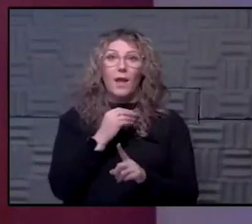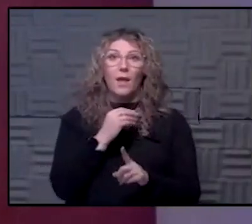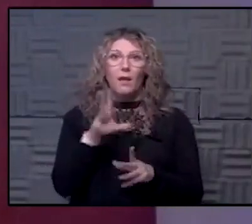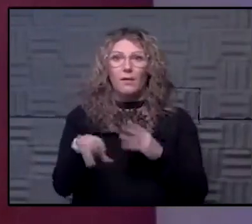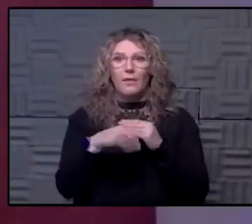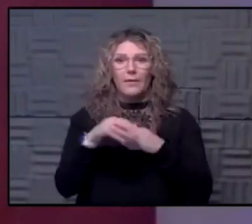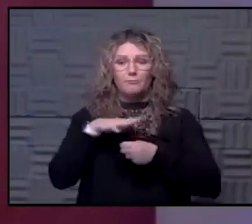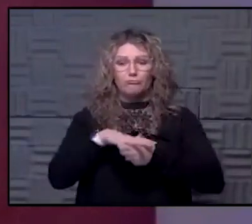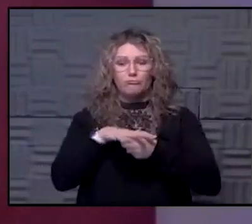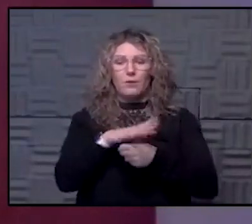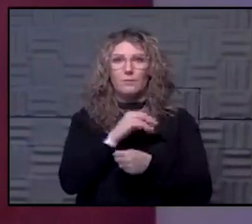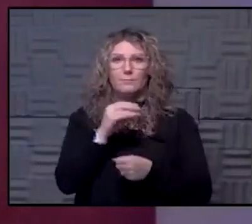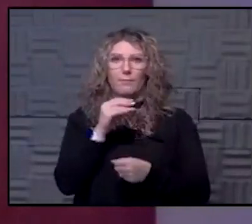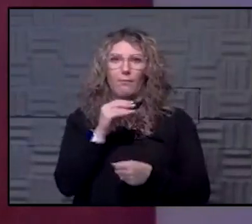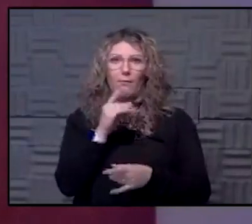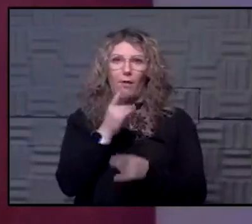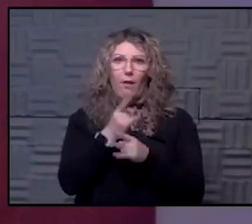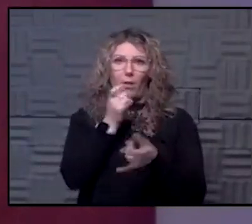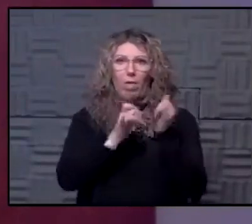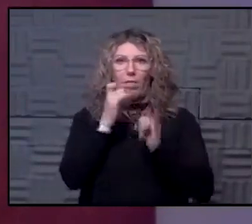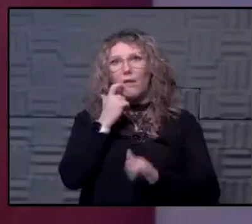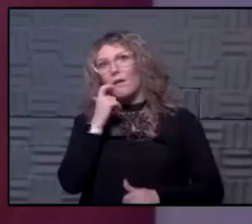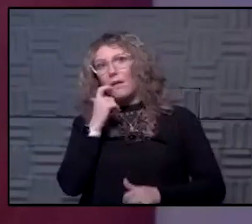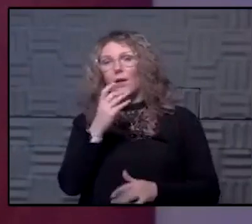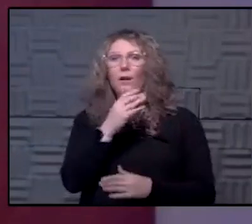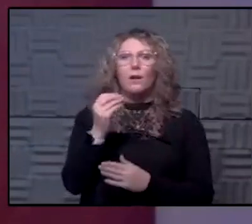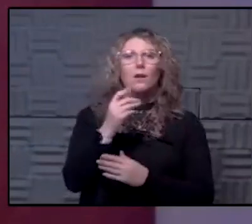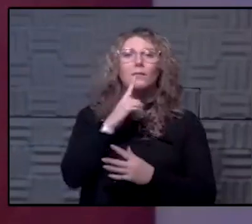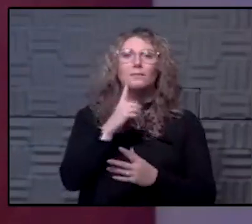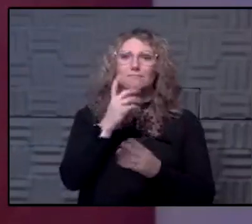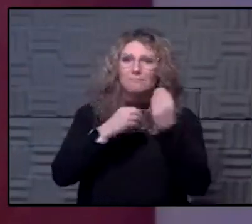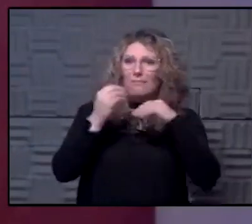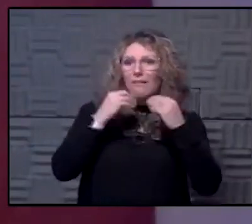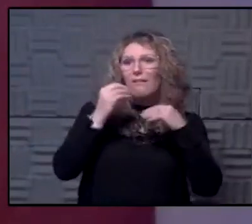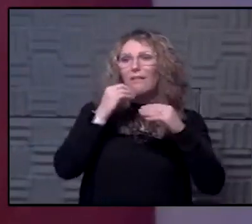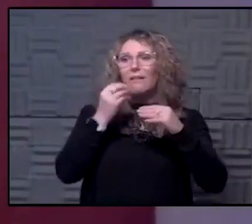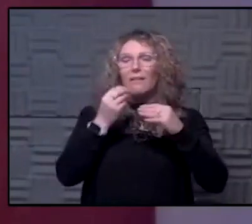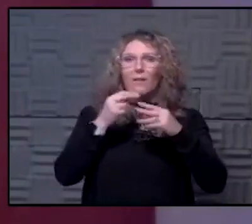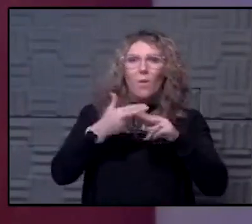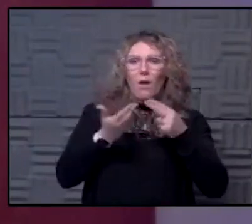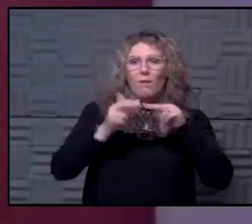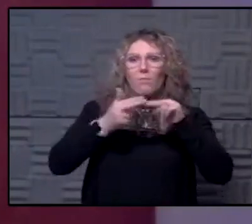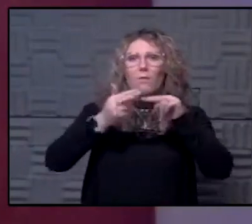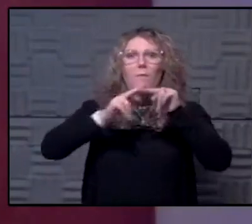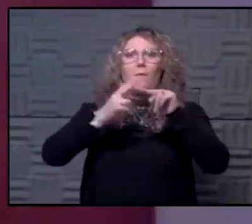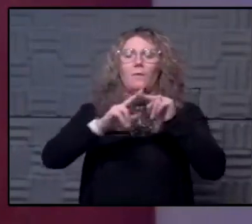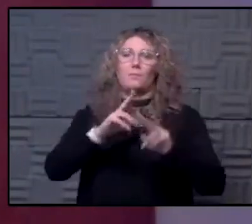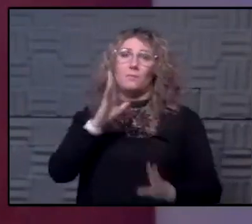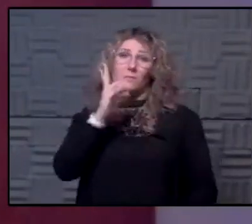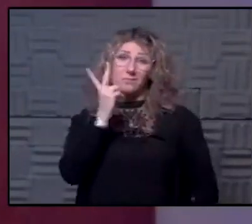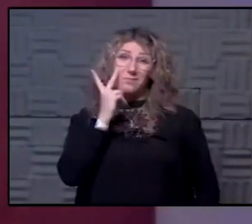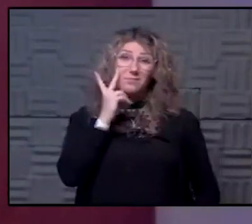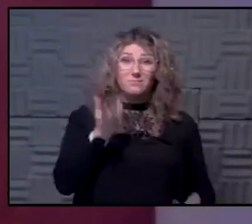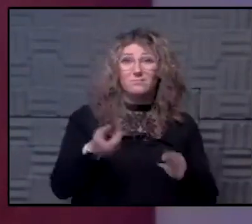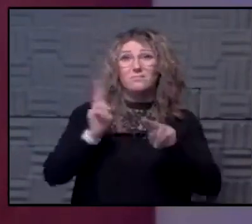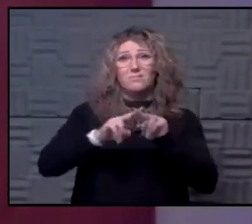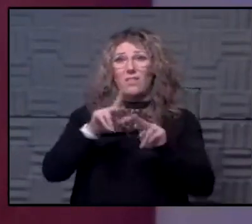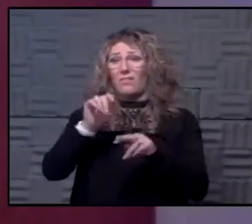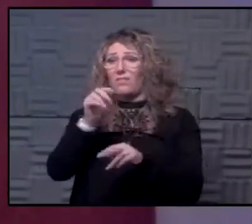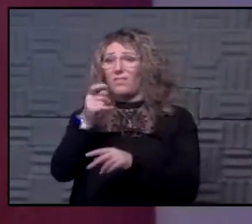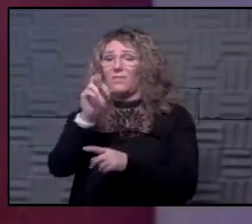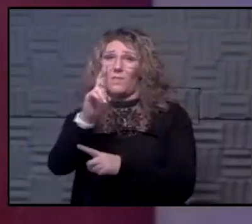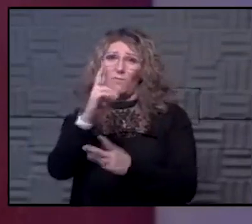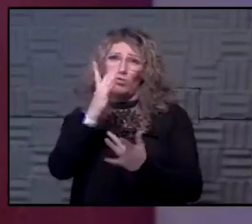coping mechanisms with alcohol and other, even eating more and not doing things. I think we're going to see an increase in liver disease